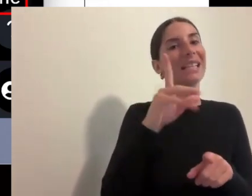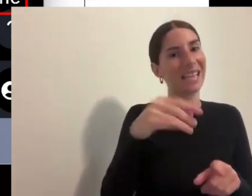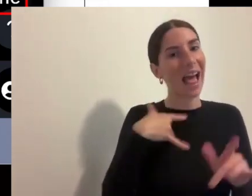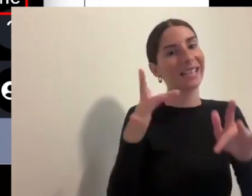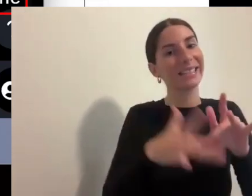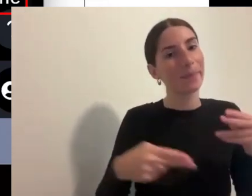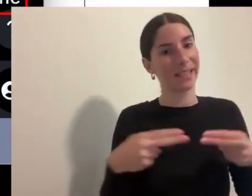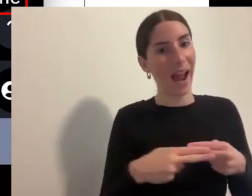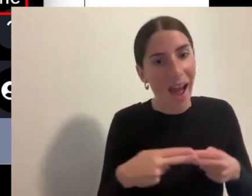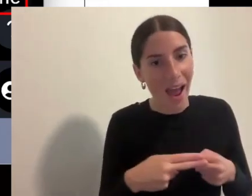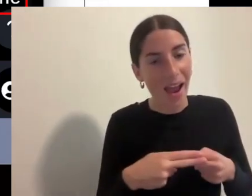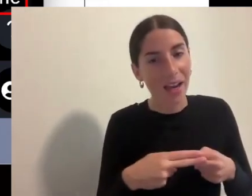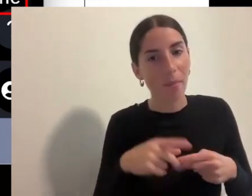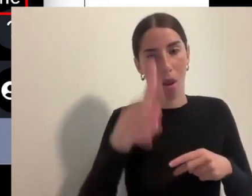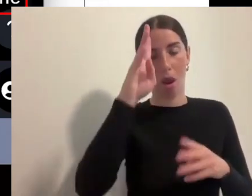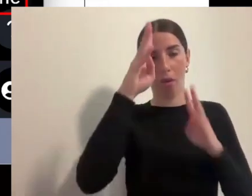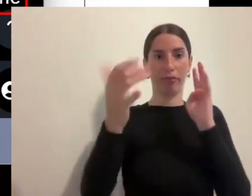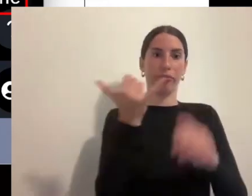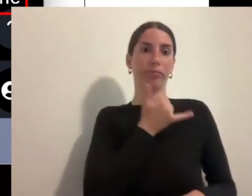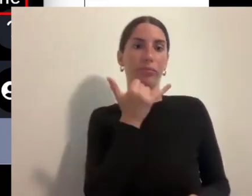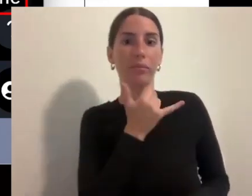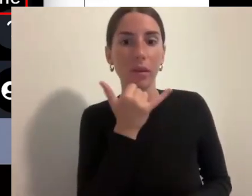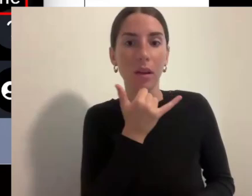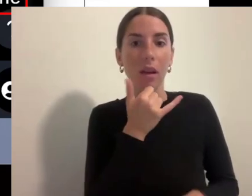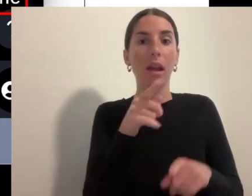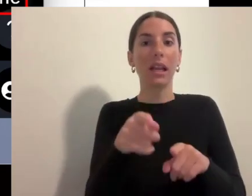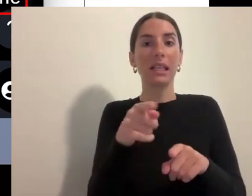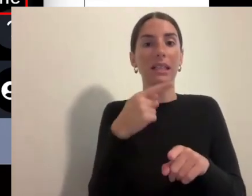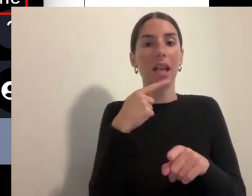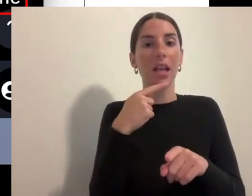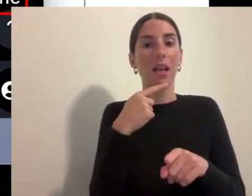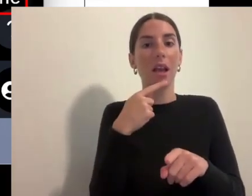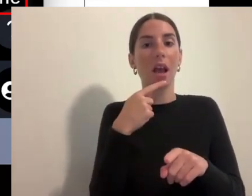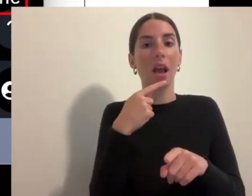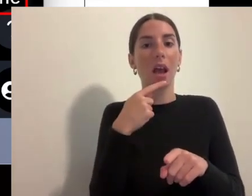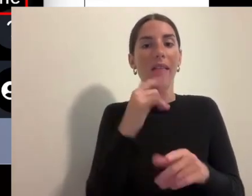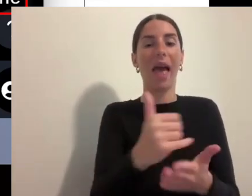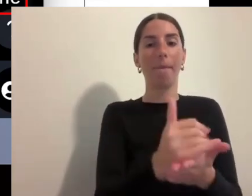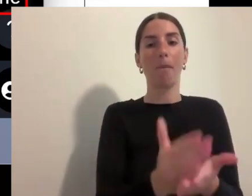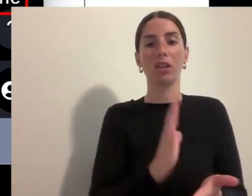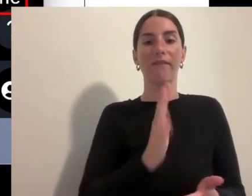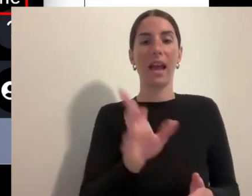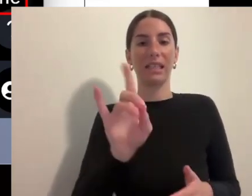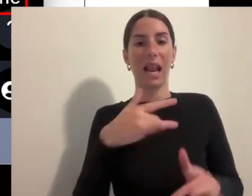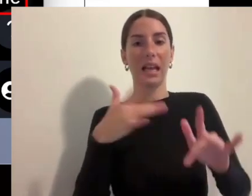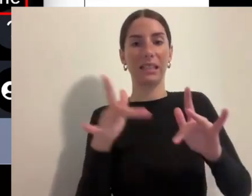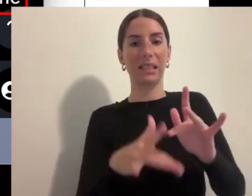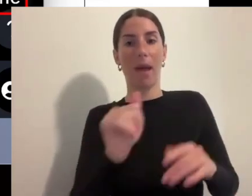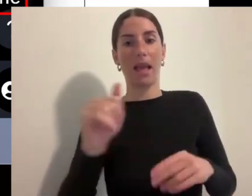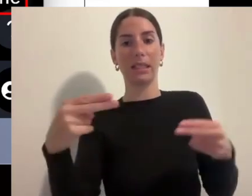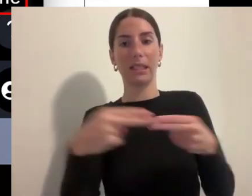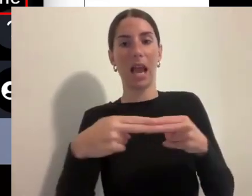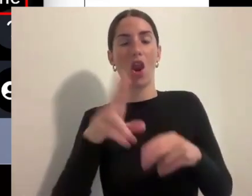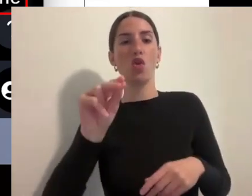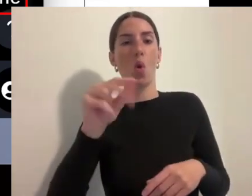other tool that is called Maestra, you can see it here. It said that part was fine. Did I skip a slide? But then it